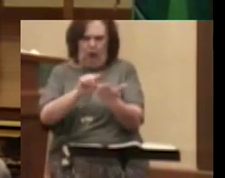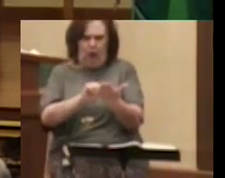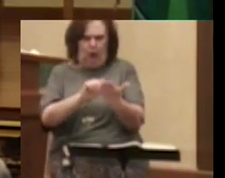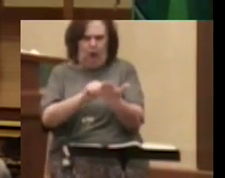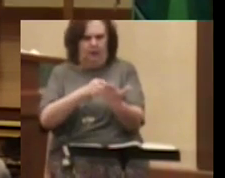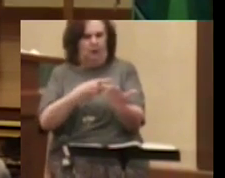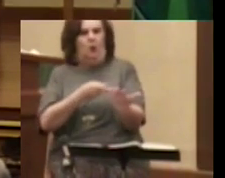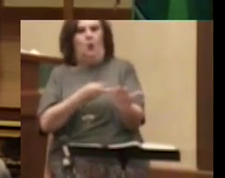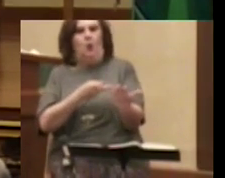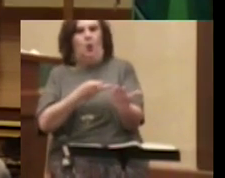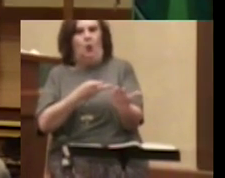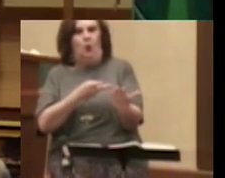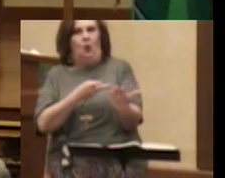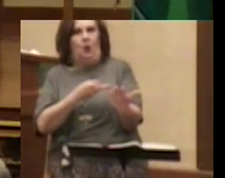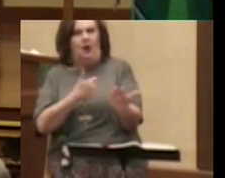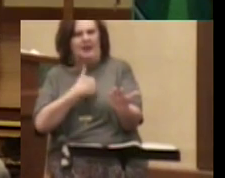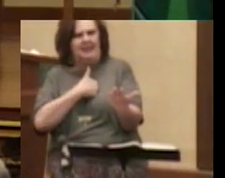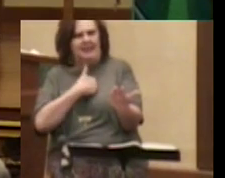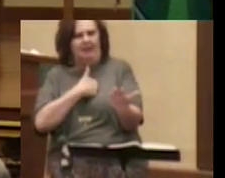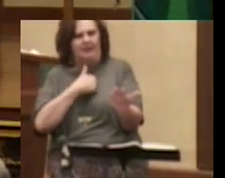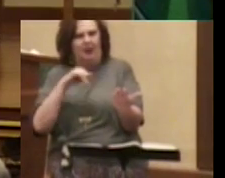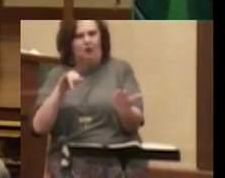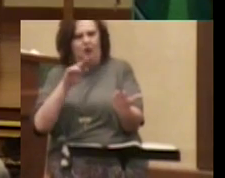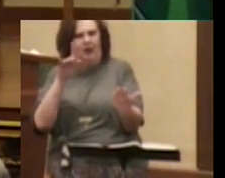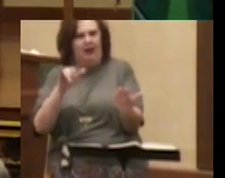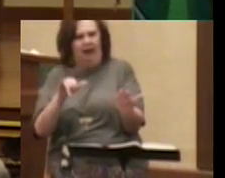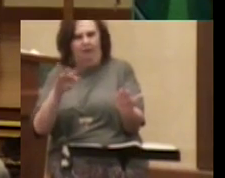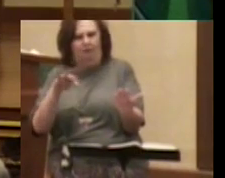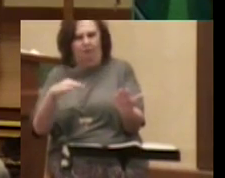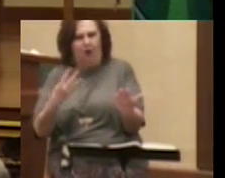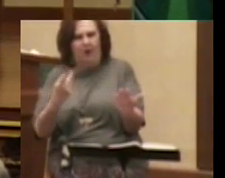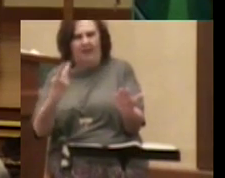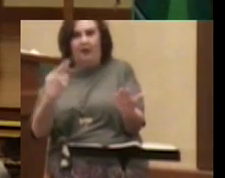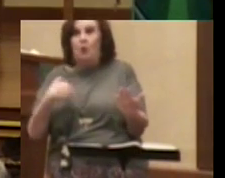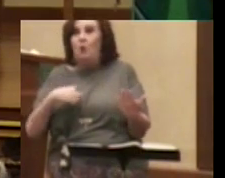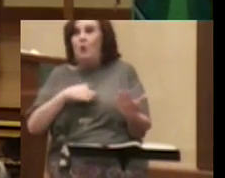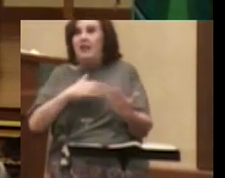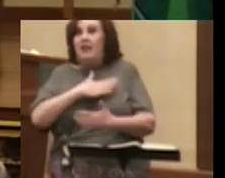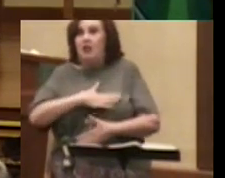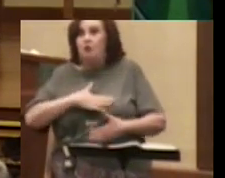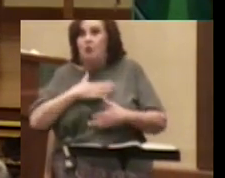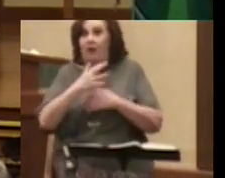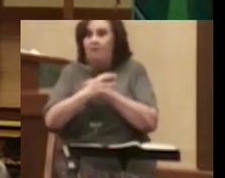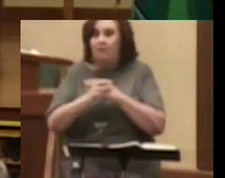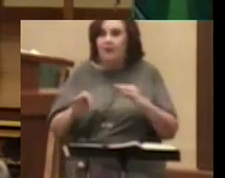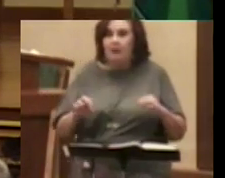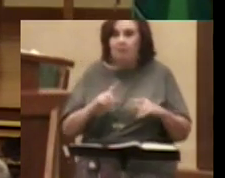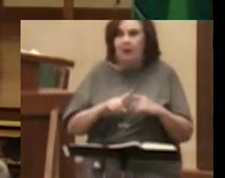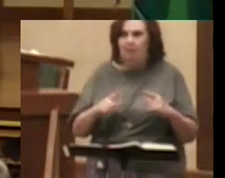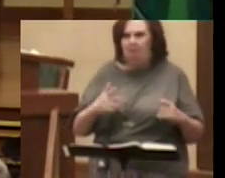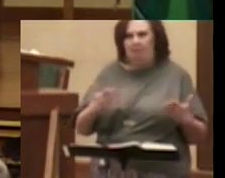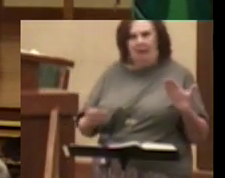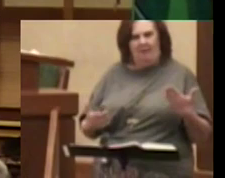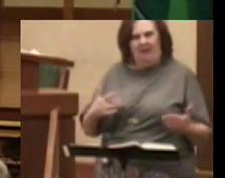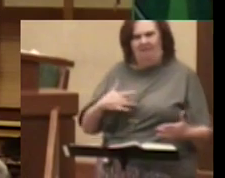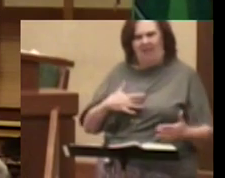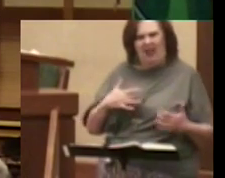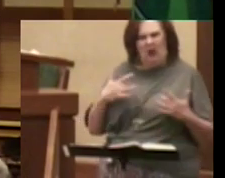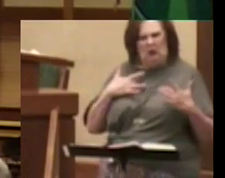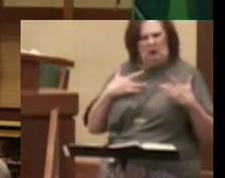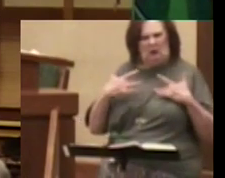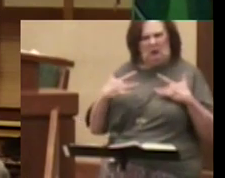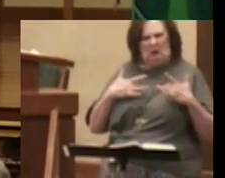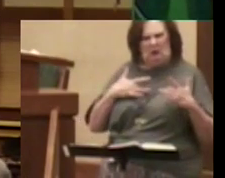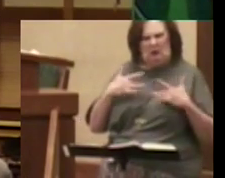of ourselves on this July 4th coming up as a nation that enjoys freedom, but perhaps we are worried or anxious about the state of